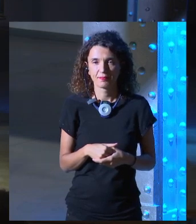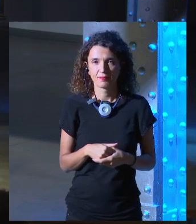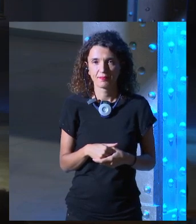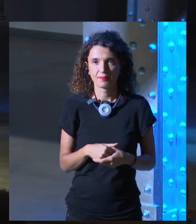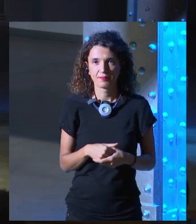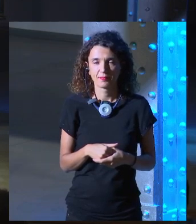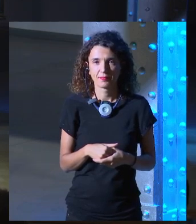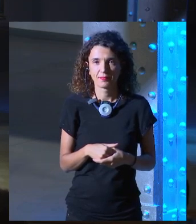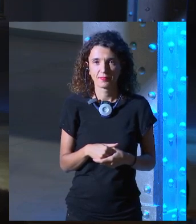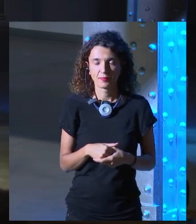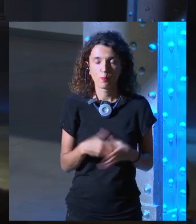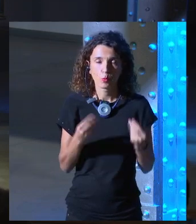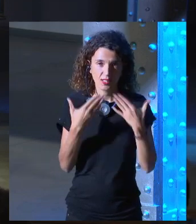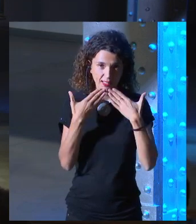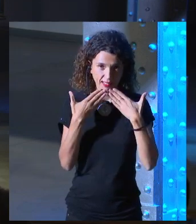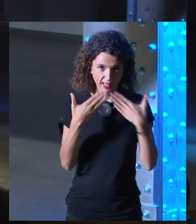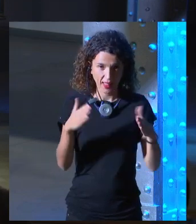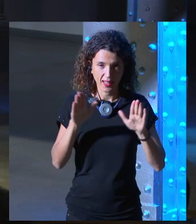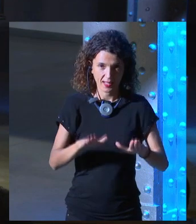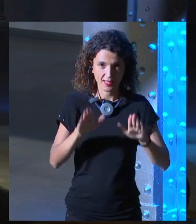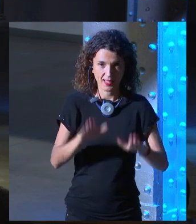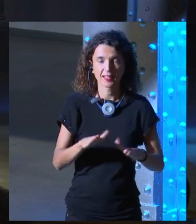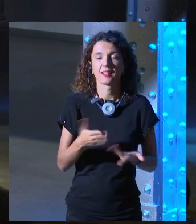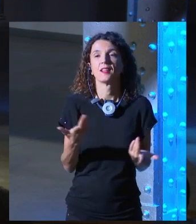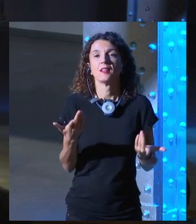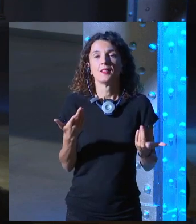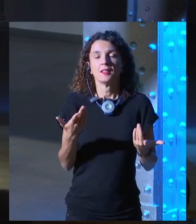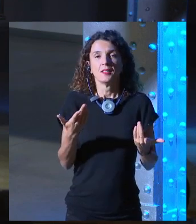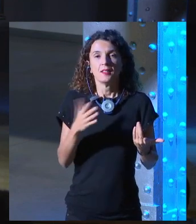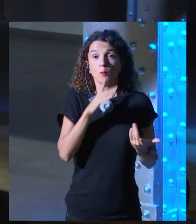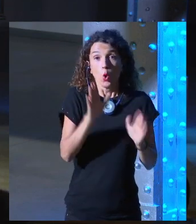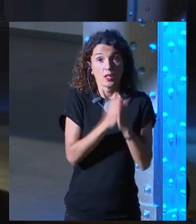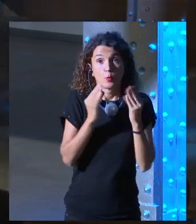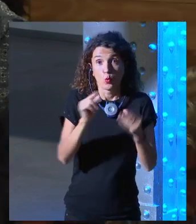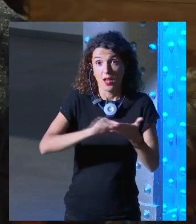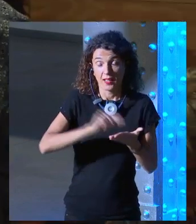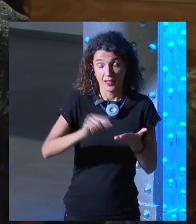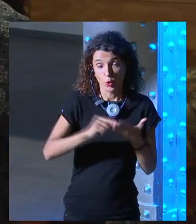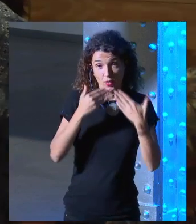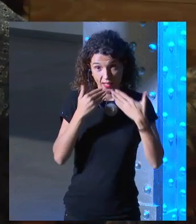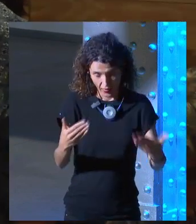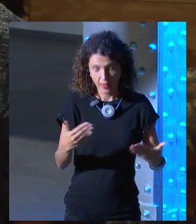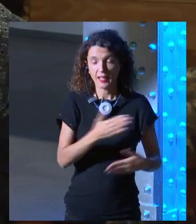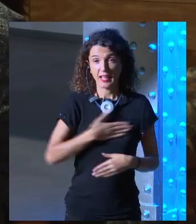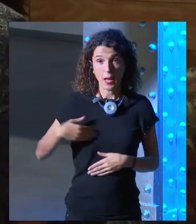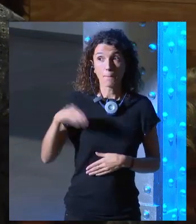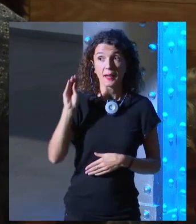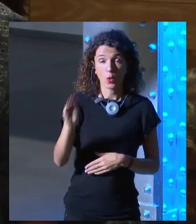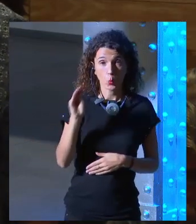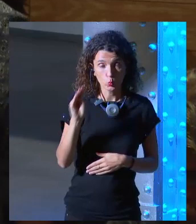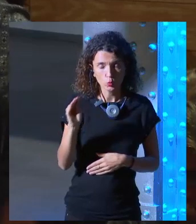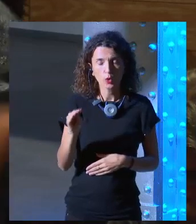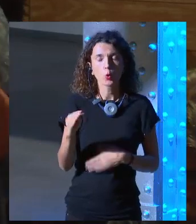Well, thank you for being here and for all your beautiful books. I wanted to ask you, as an aspiring writer, what is your